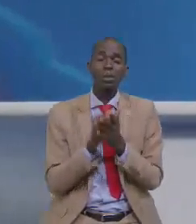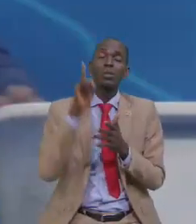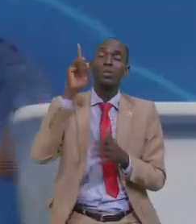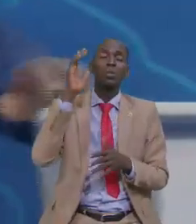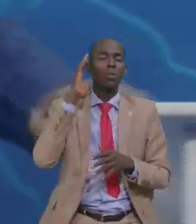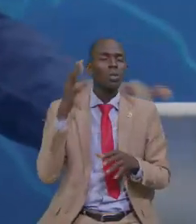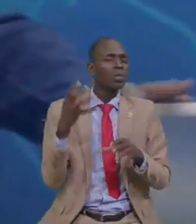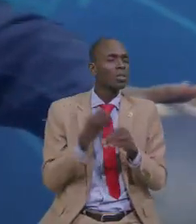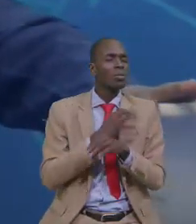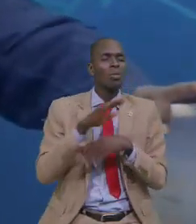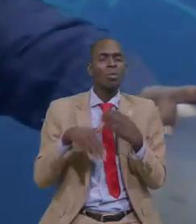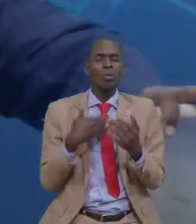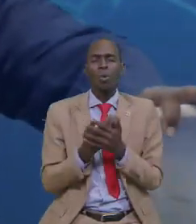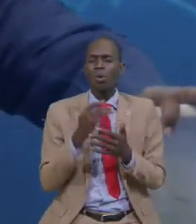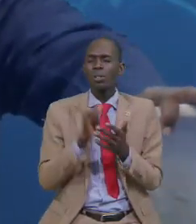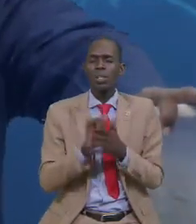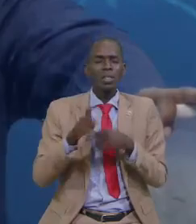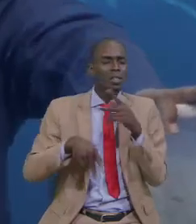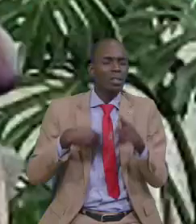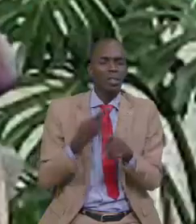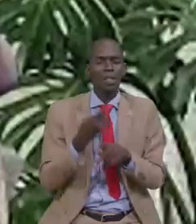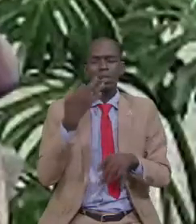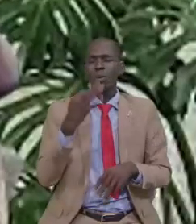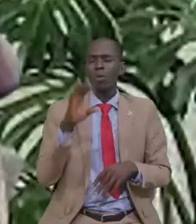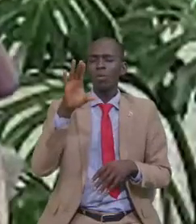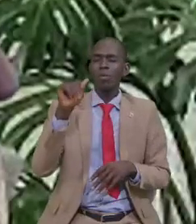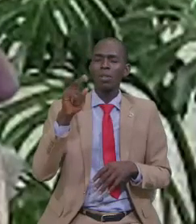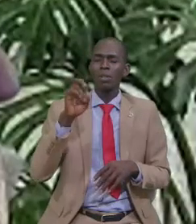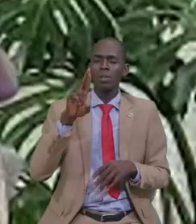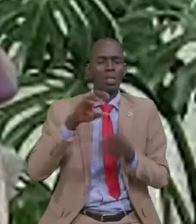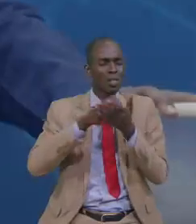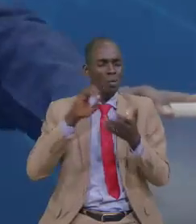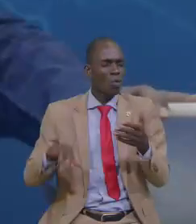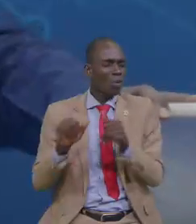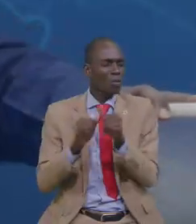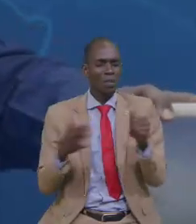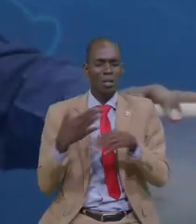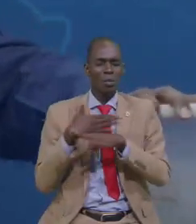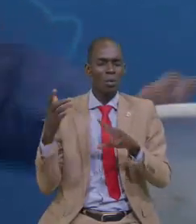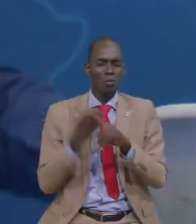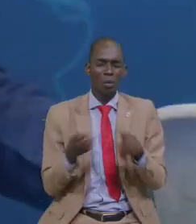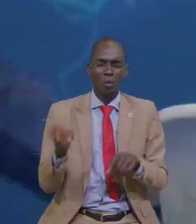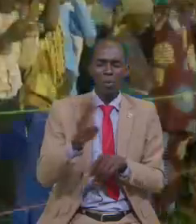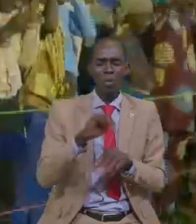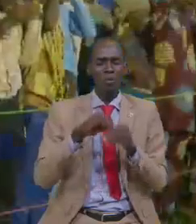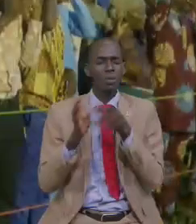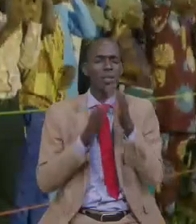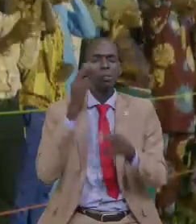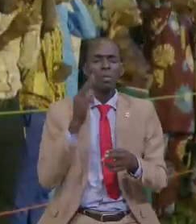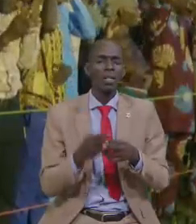those different kinds of cancer, take everything away from them in Jesus'